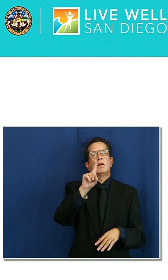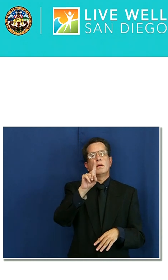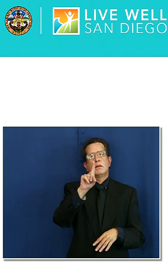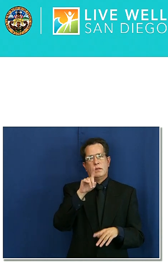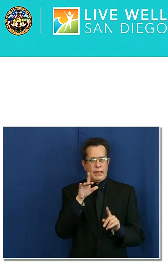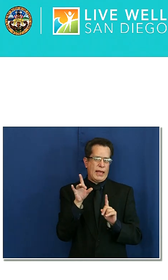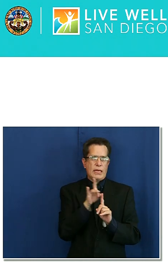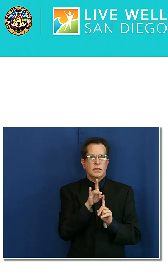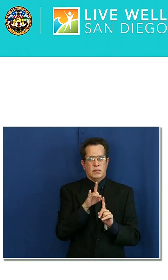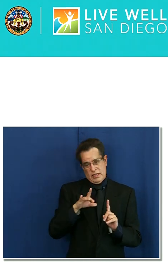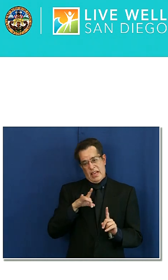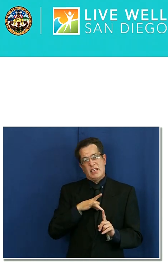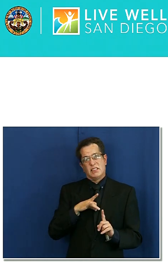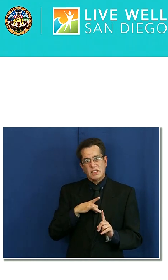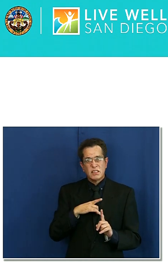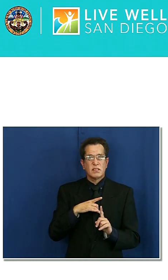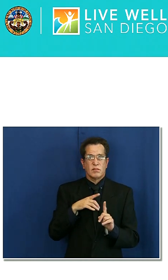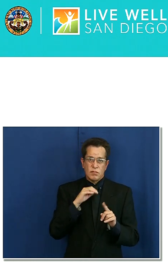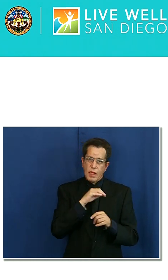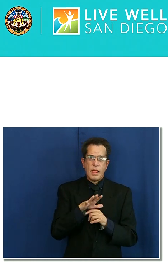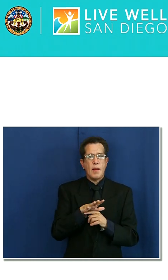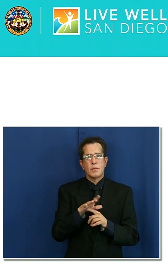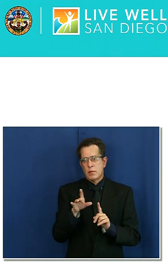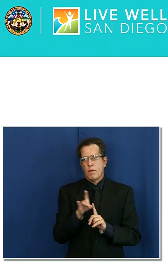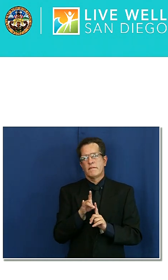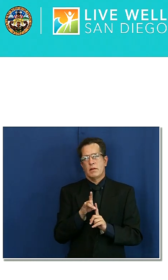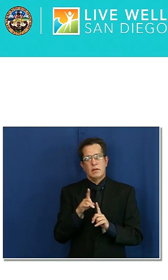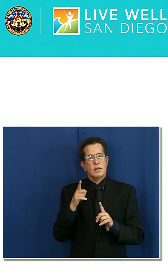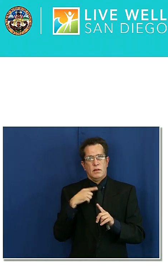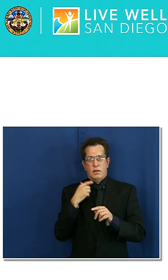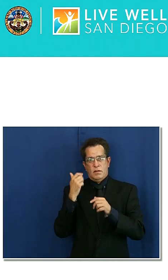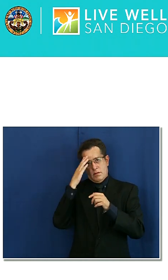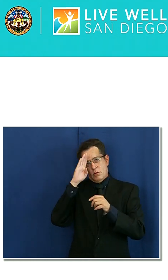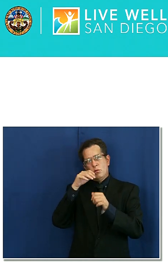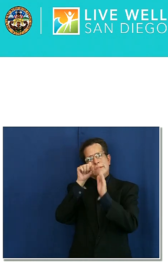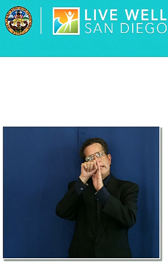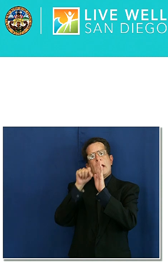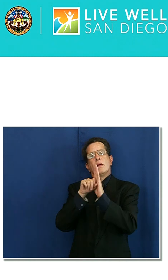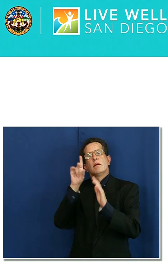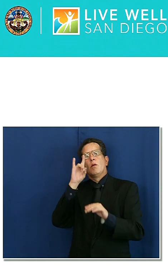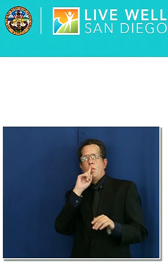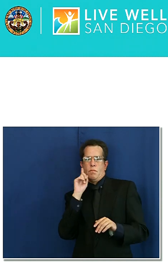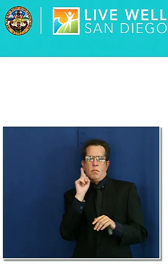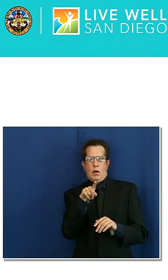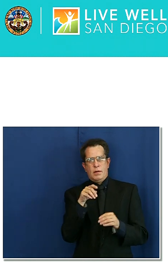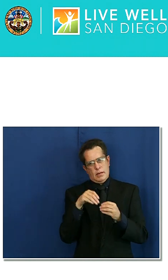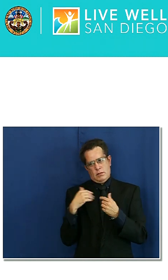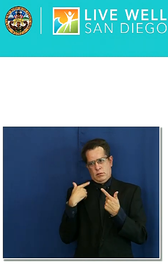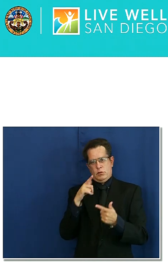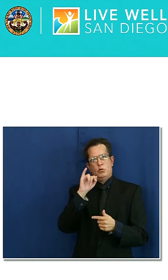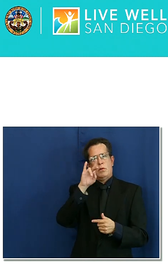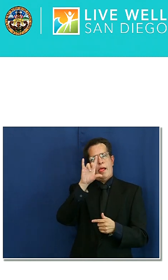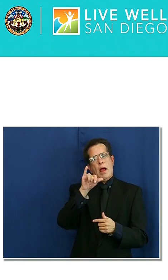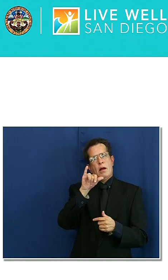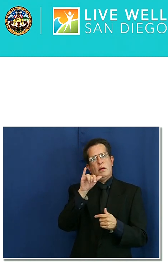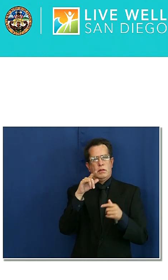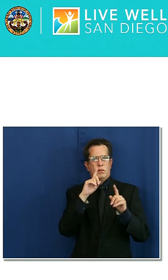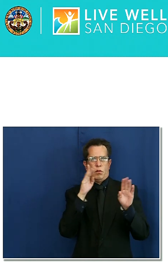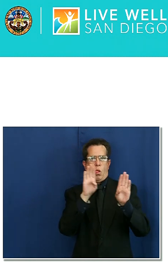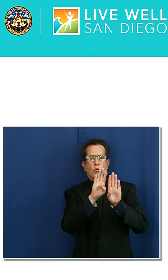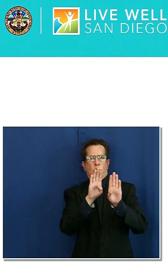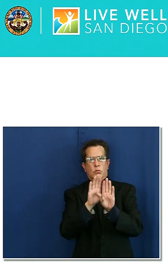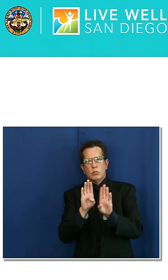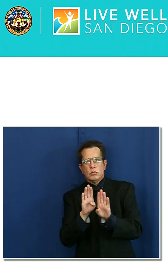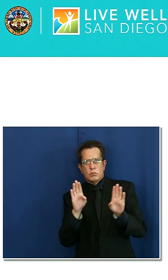491 cases, despite state restrictions imposed beginning in mid-July. And the